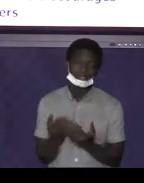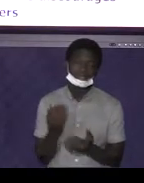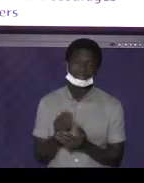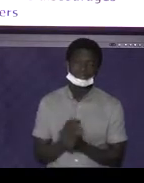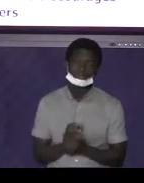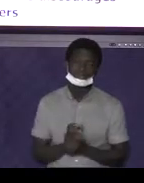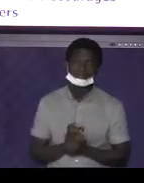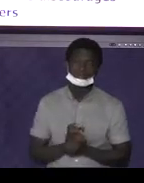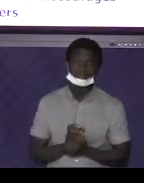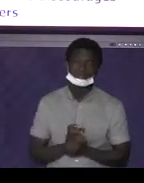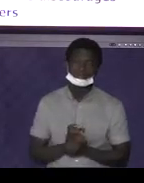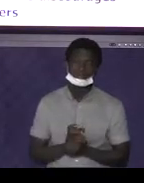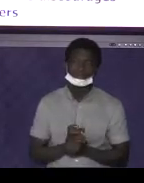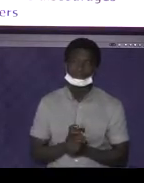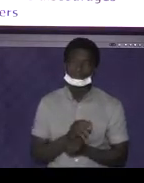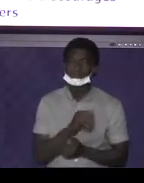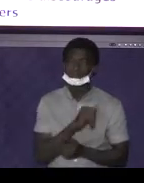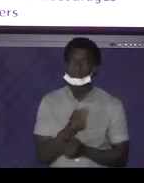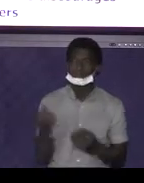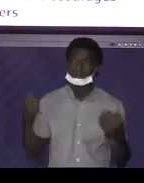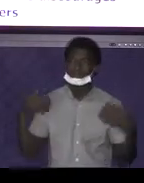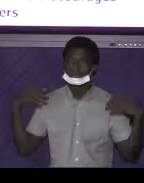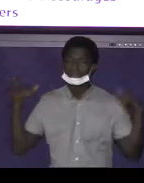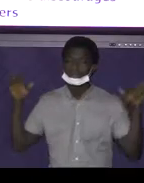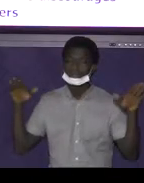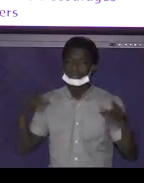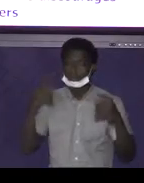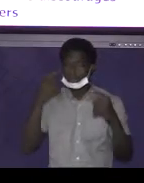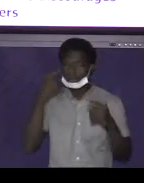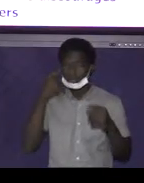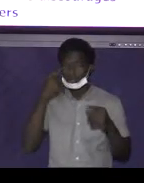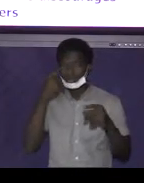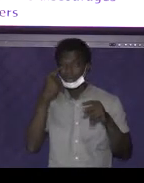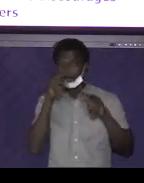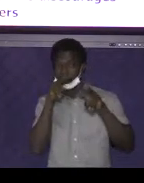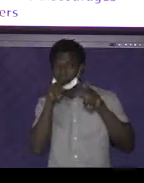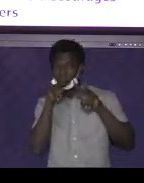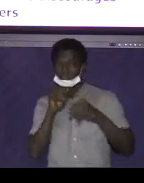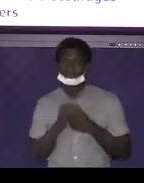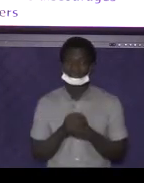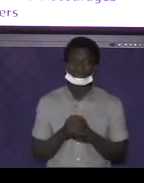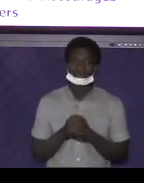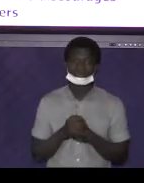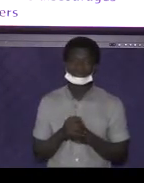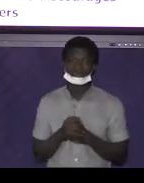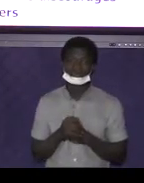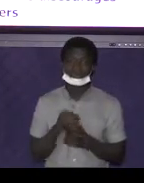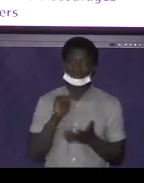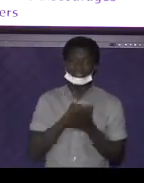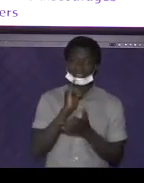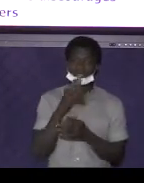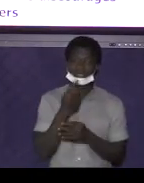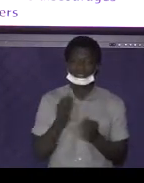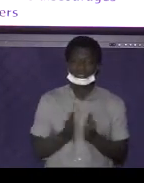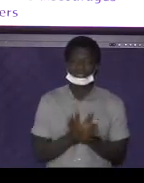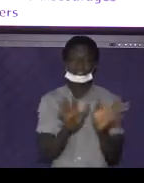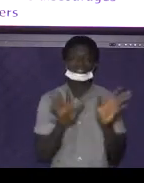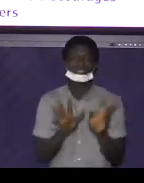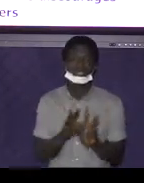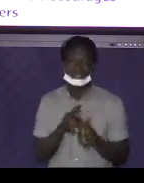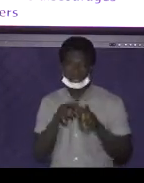easy. A bird's eye view. A bird's eye view. That is a general